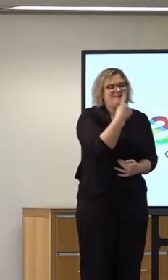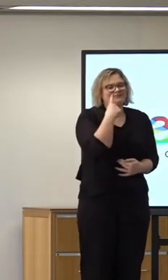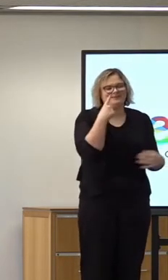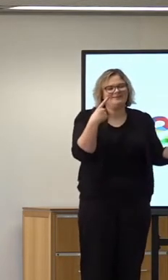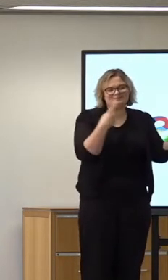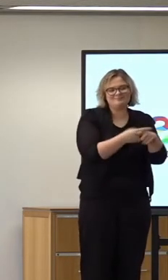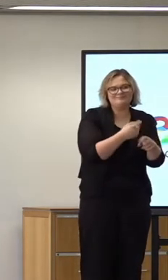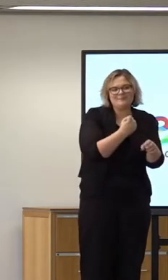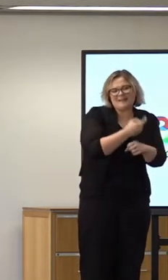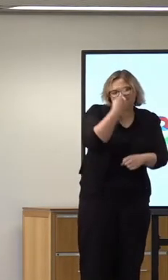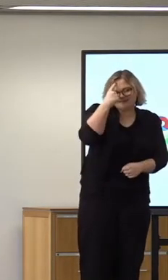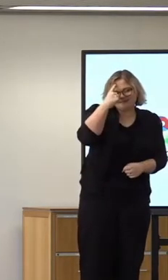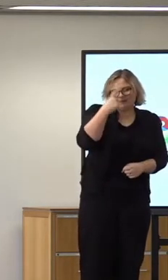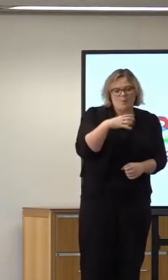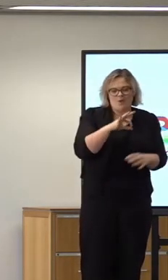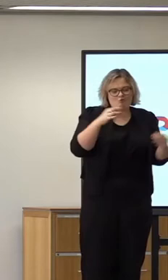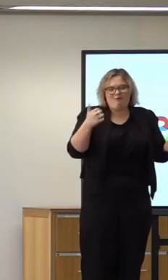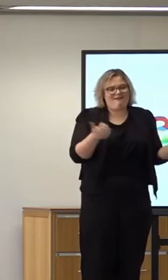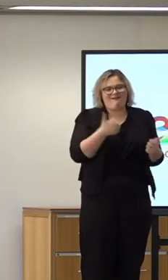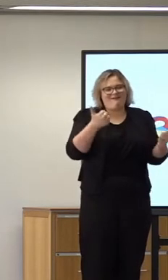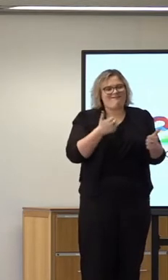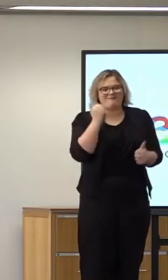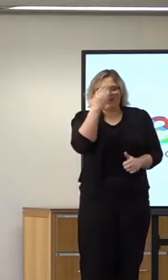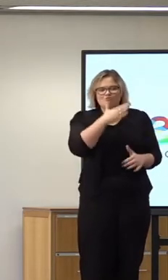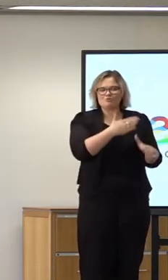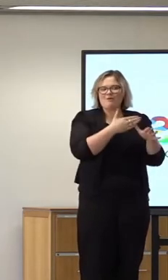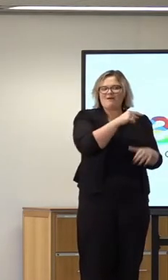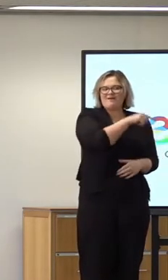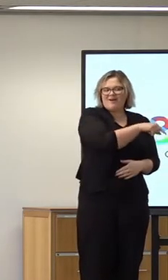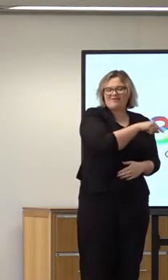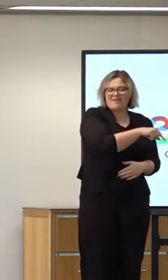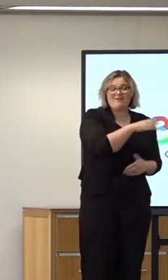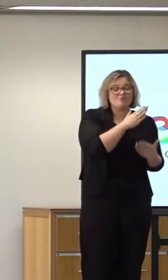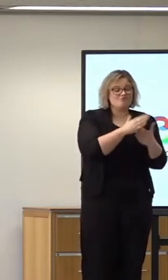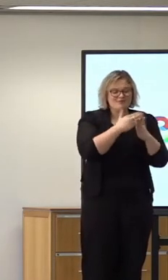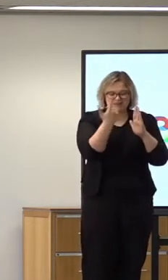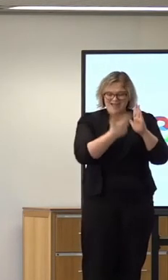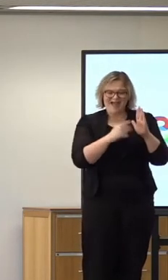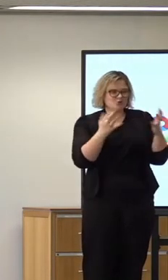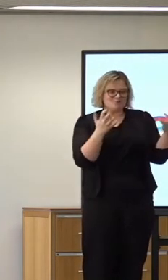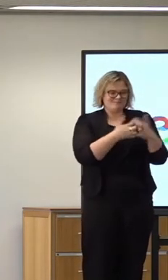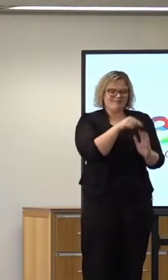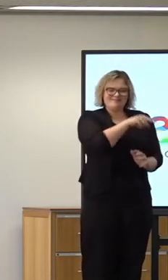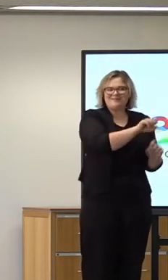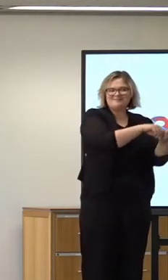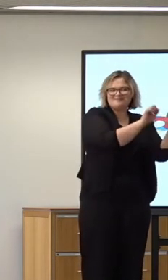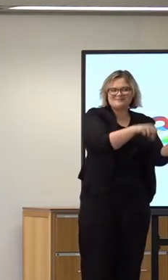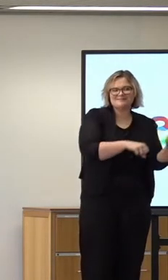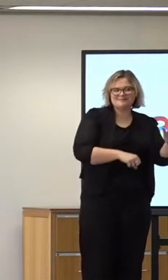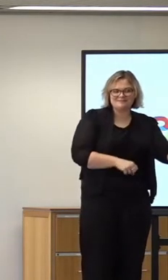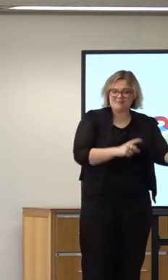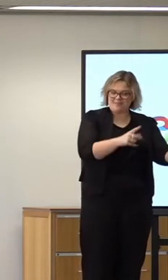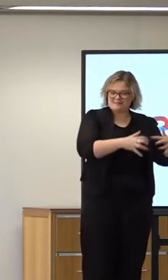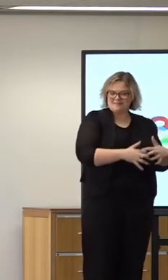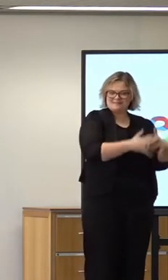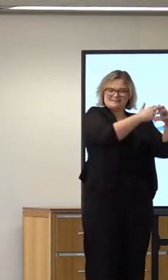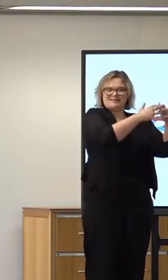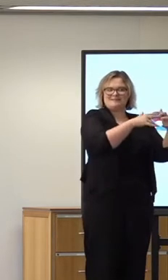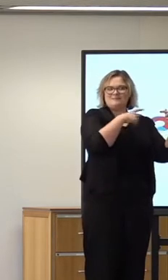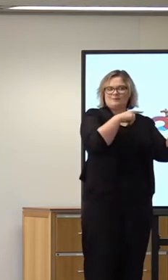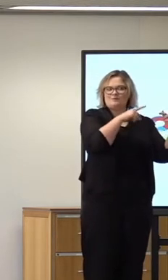why there is a lack of representation, because Aboriginal art really does not fit into this colonial system that has been built within these